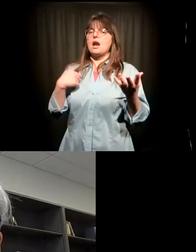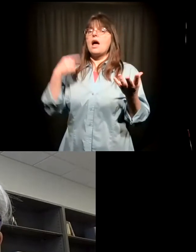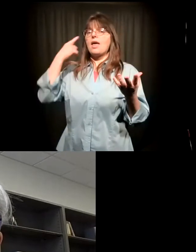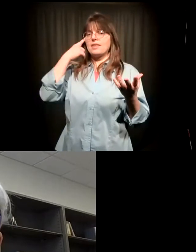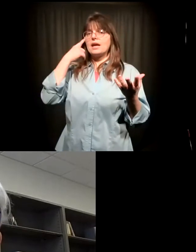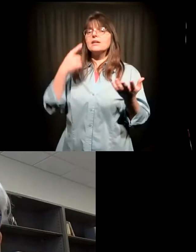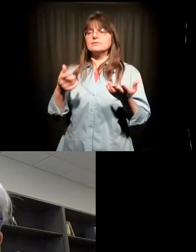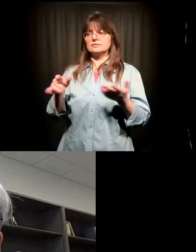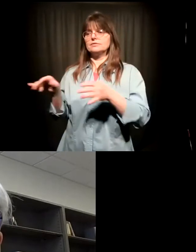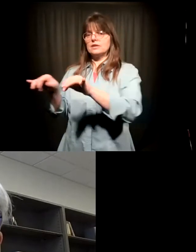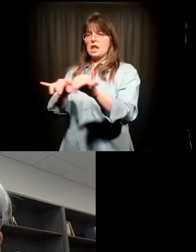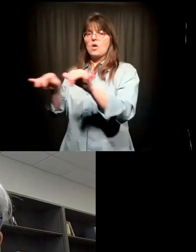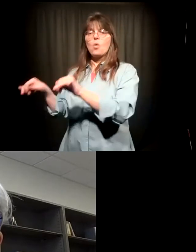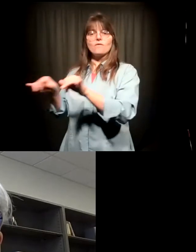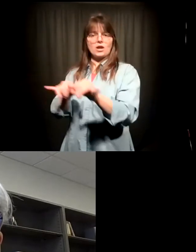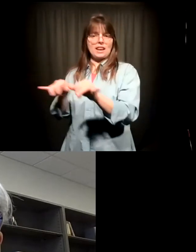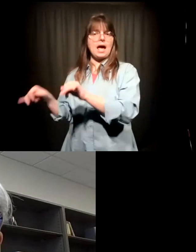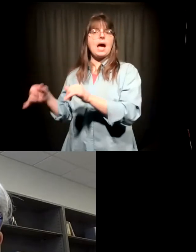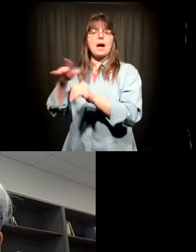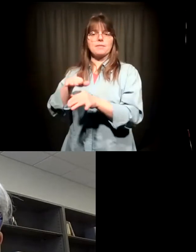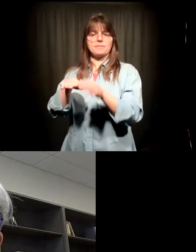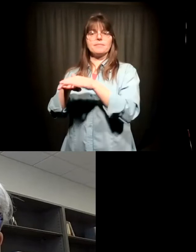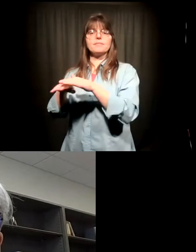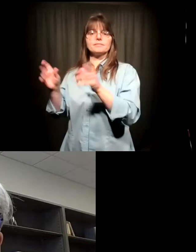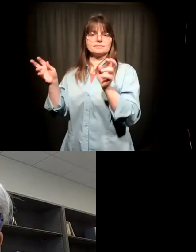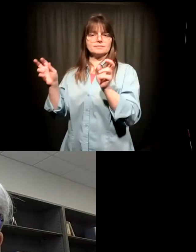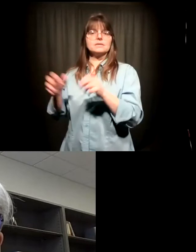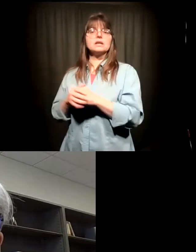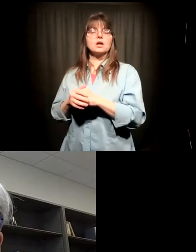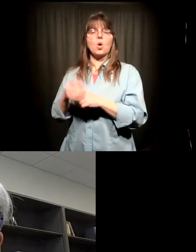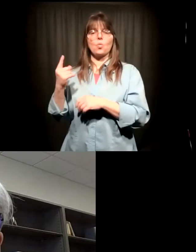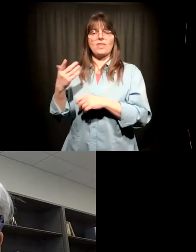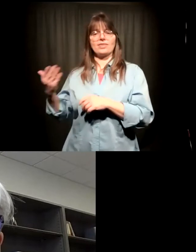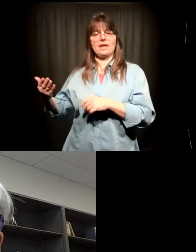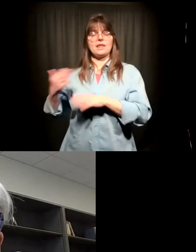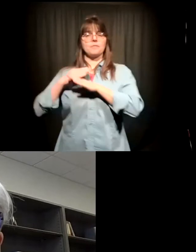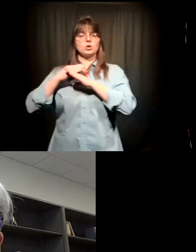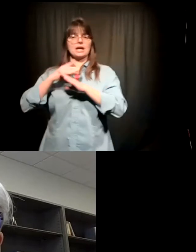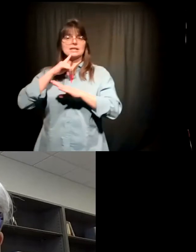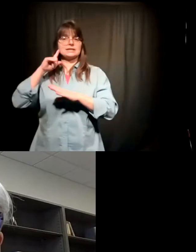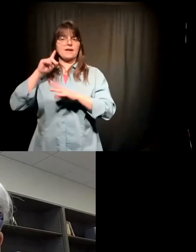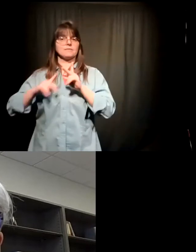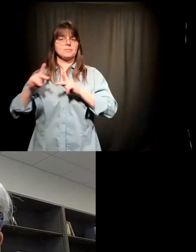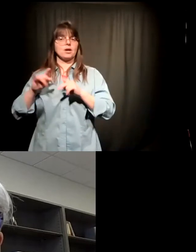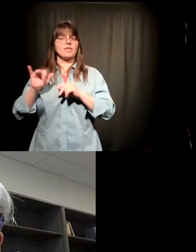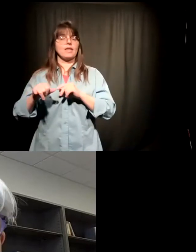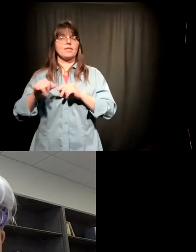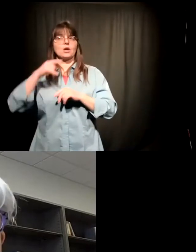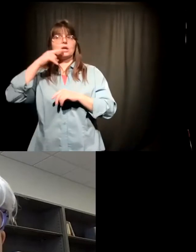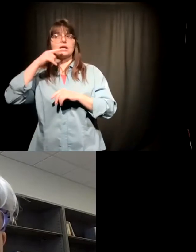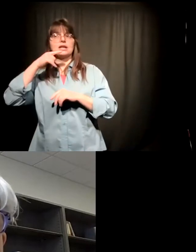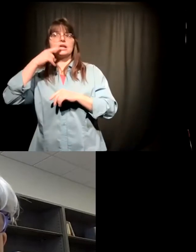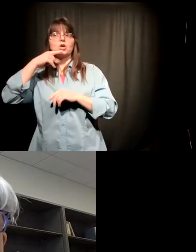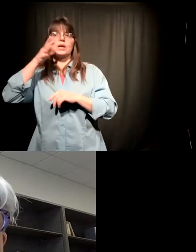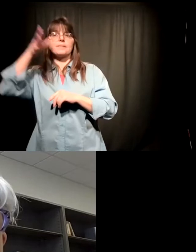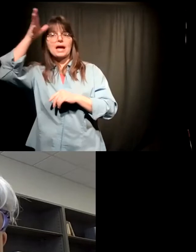overlap there. I think one of the things that protected deaf people was the fact that they are so often born to hearing parents.